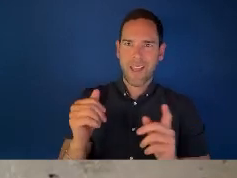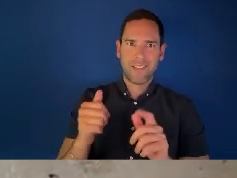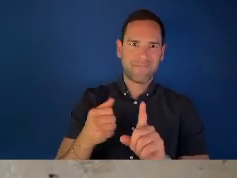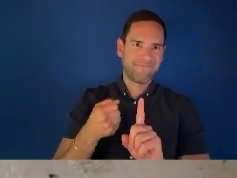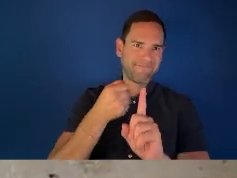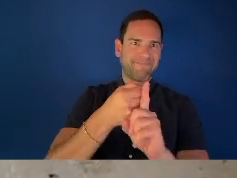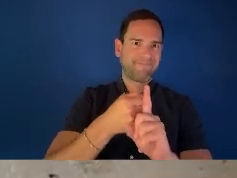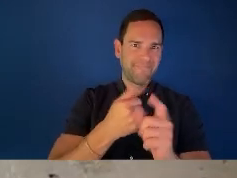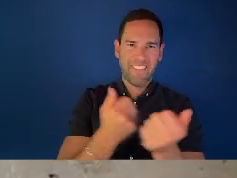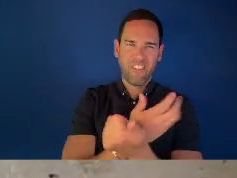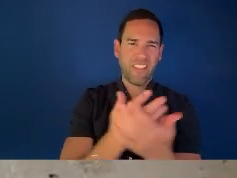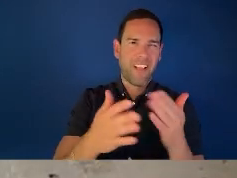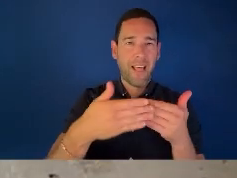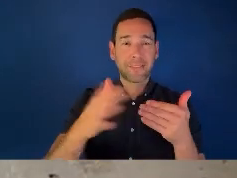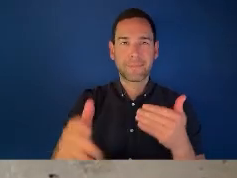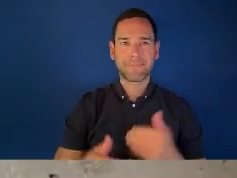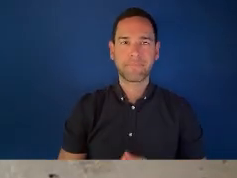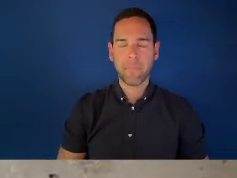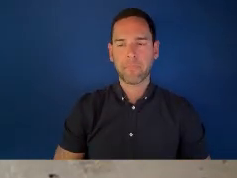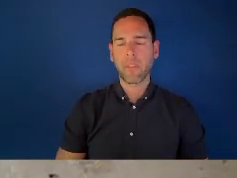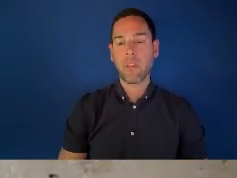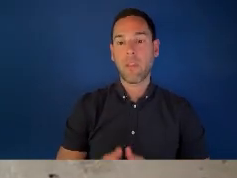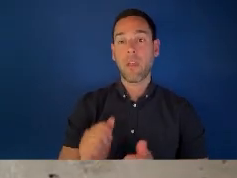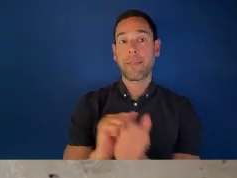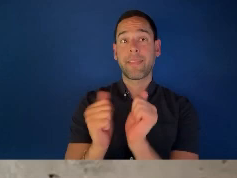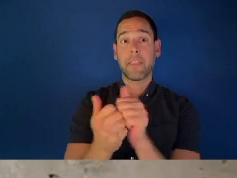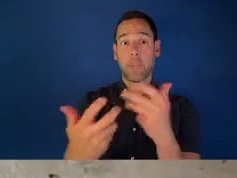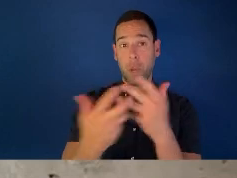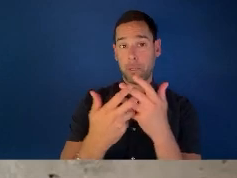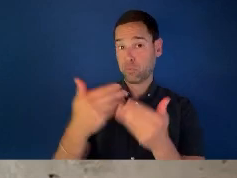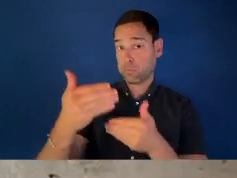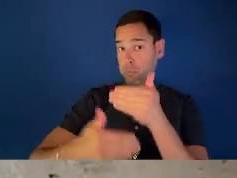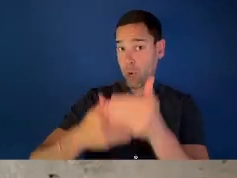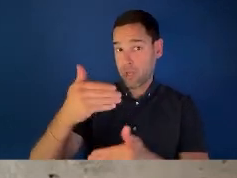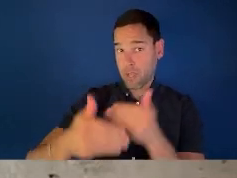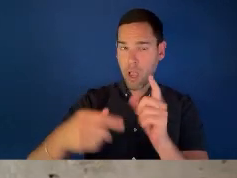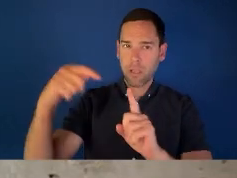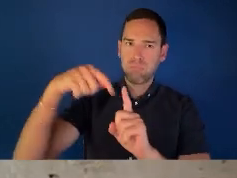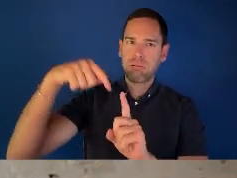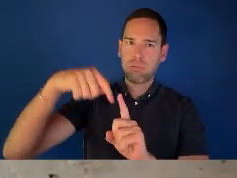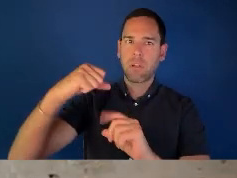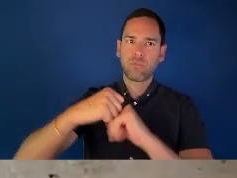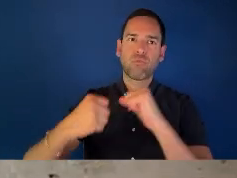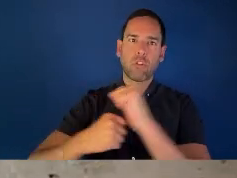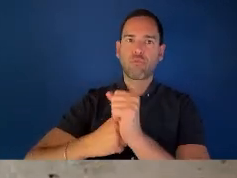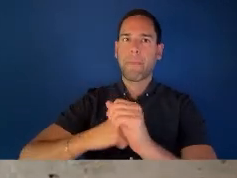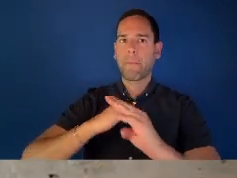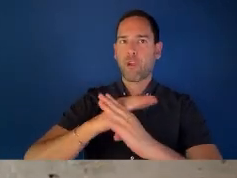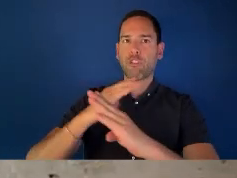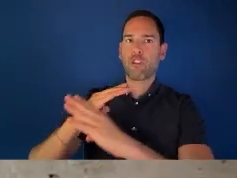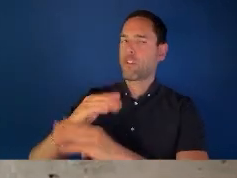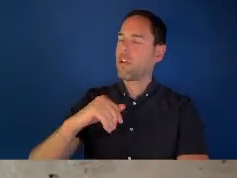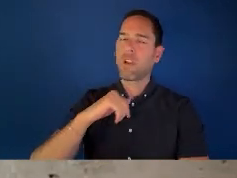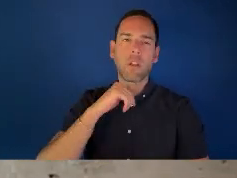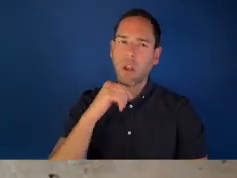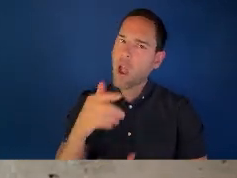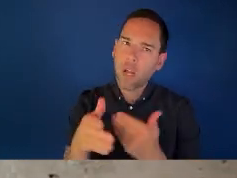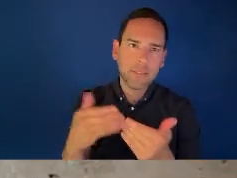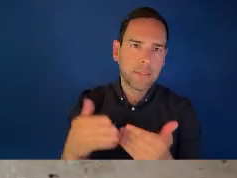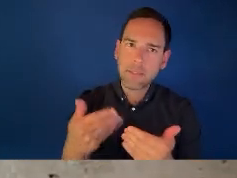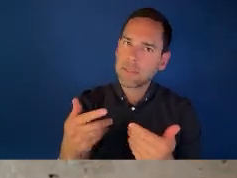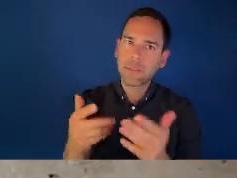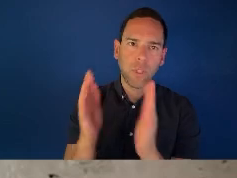out a form through our student disability services. You are then requested to do an interview with an